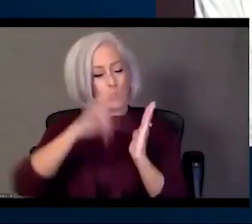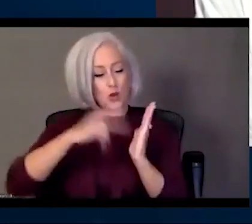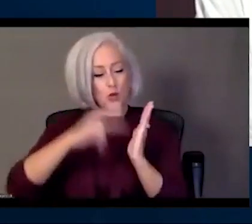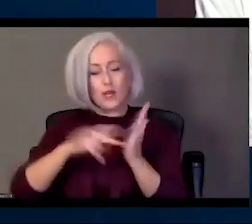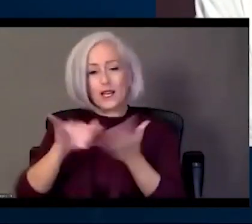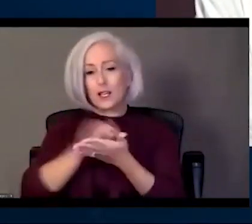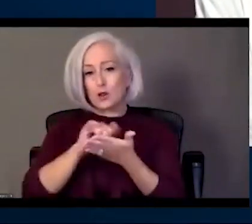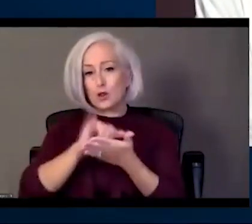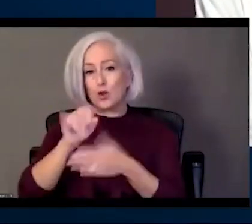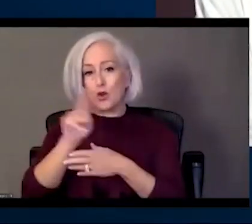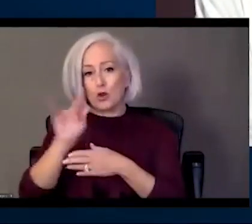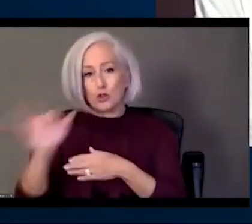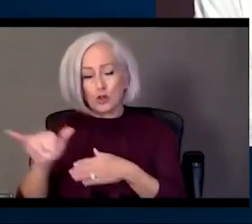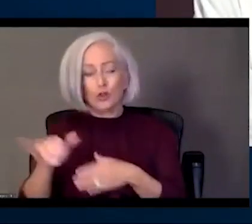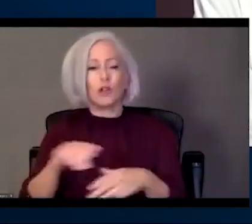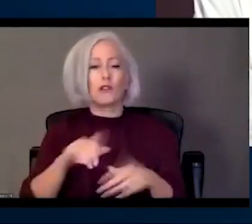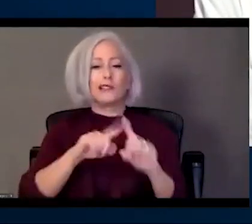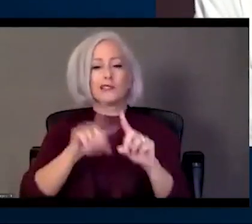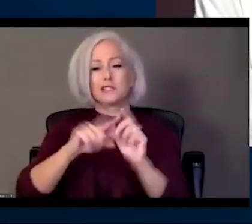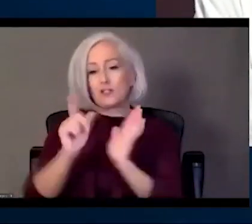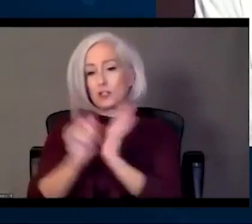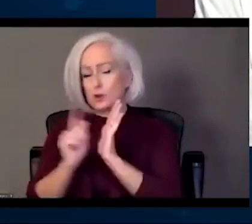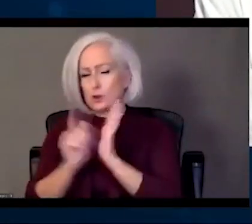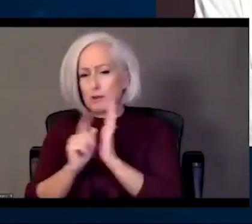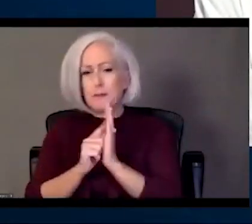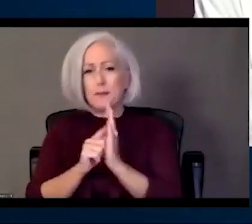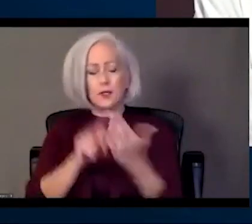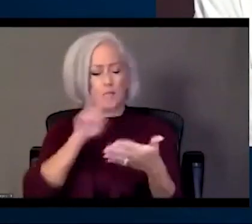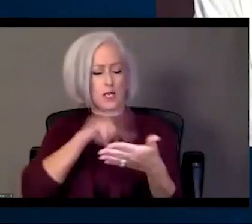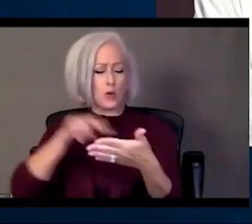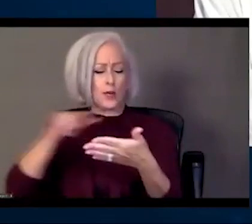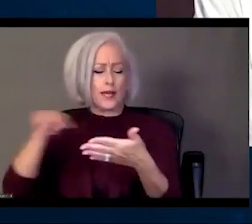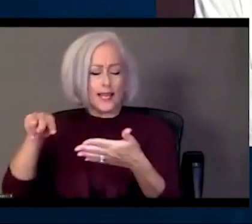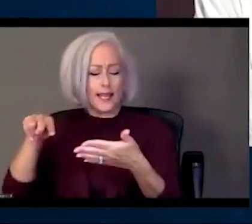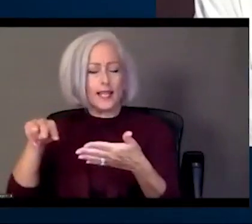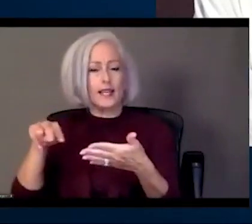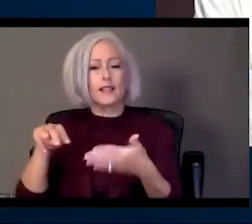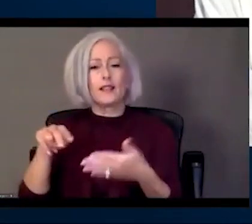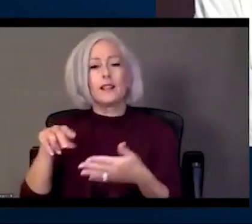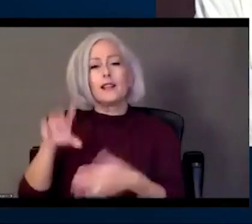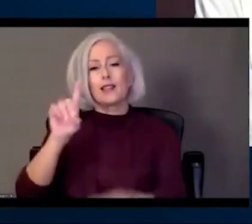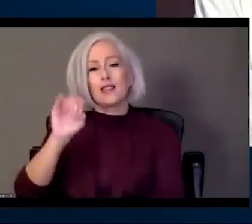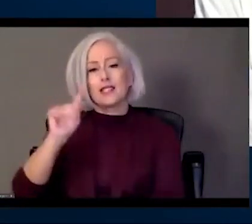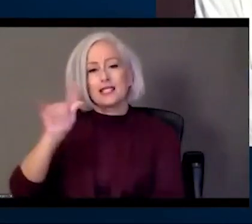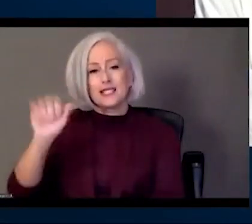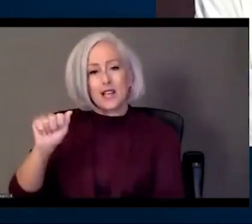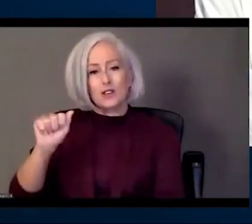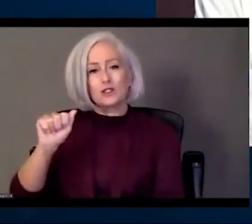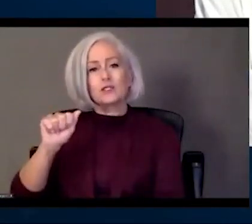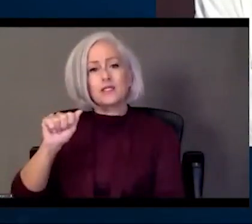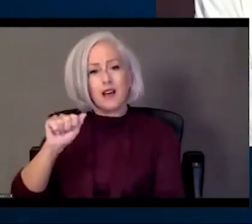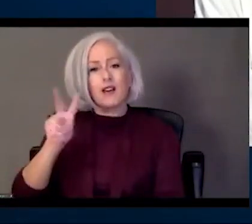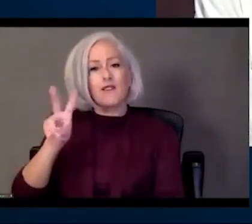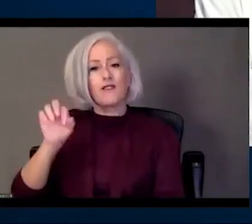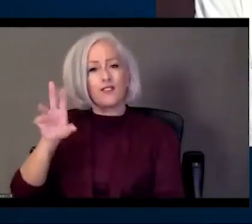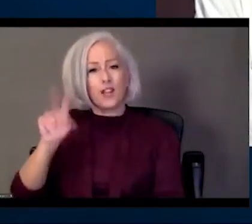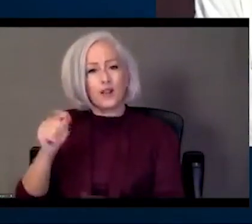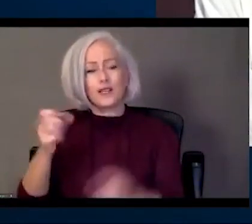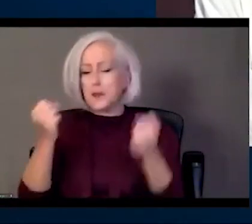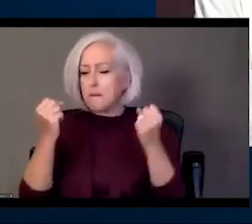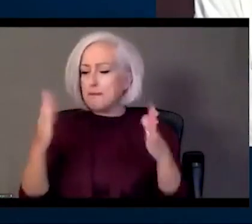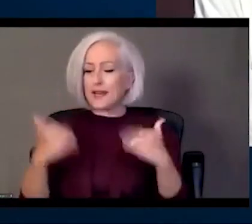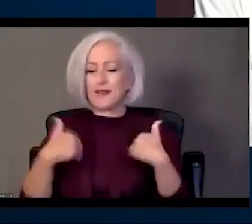quote a lot of good studies, and it's a nice summary. This Delta variant thing, lots of younger people being sick,